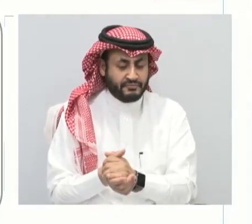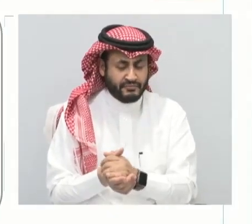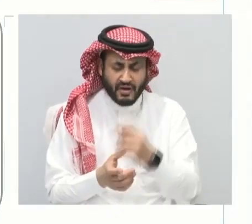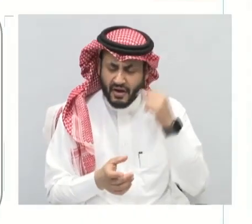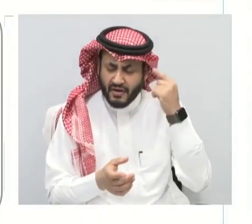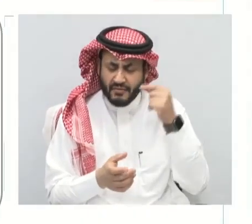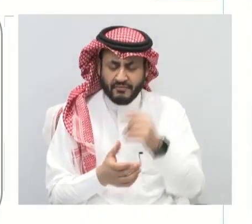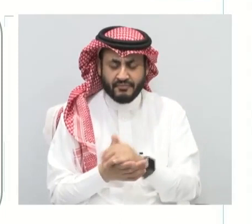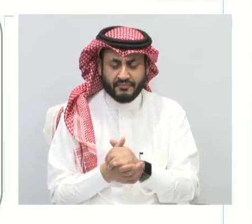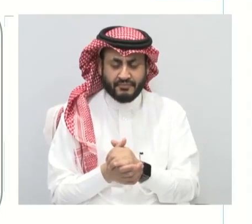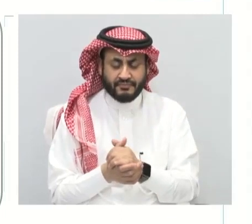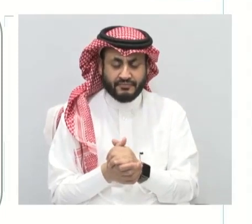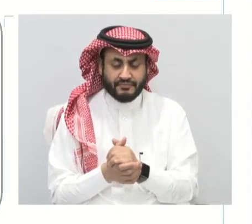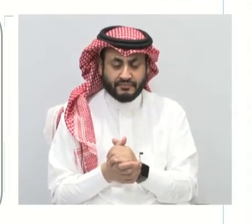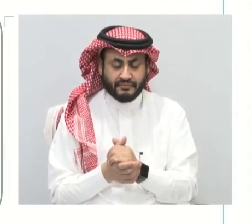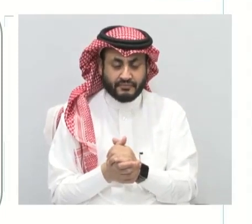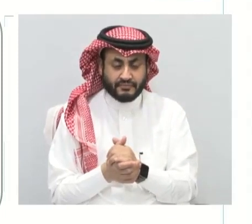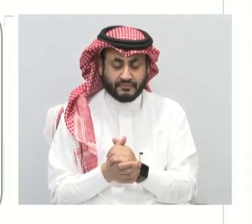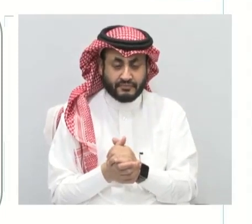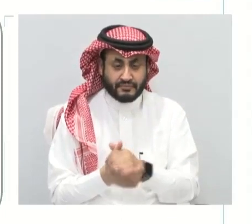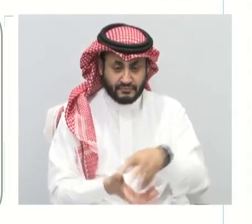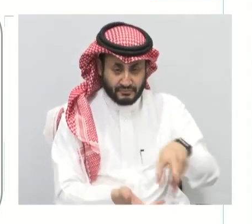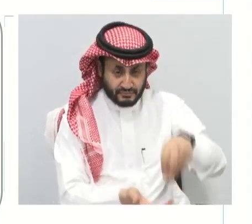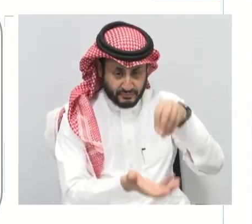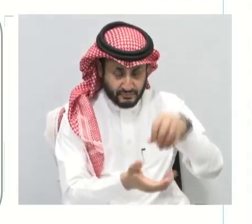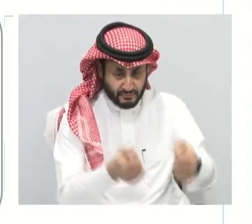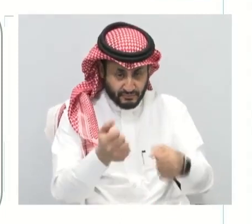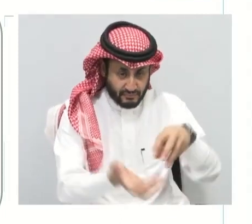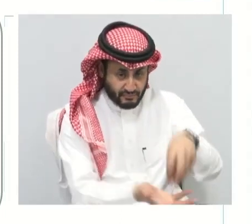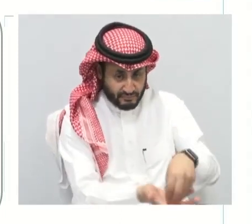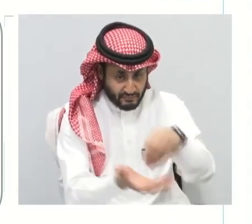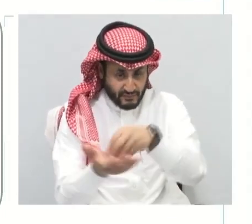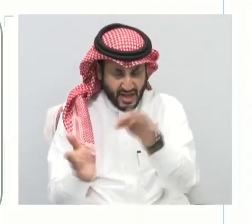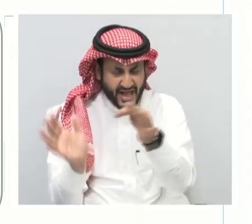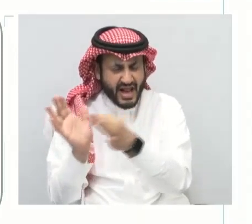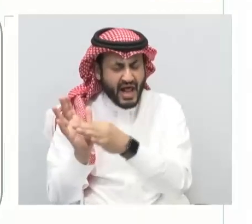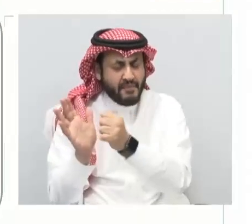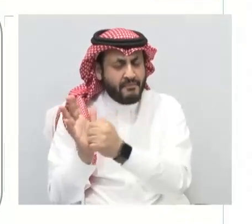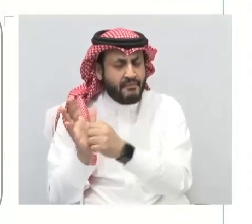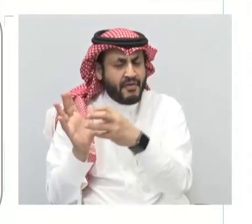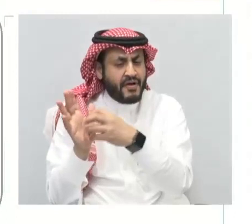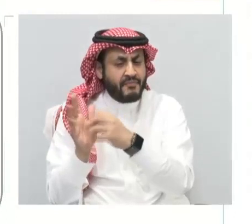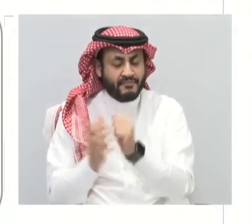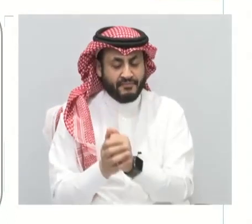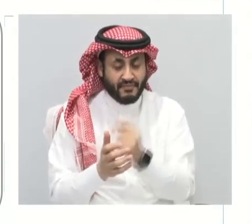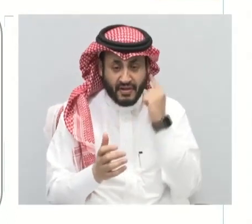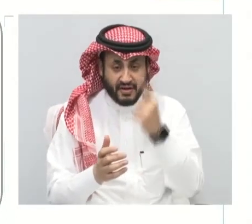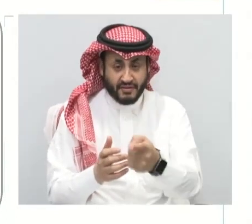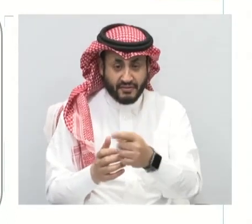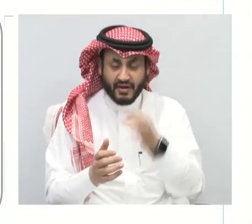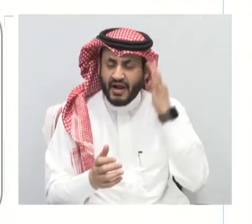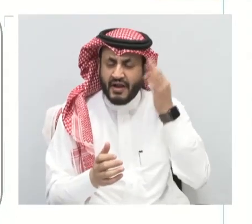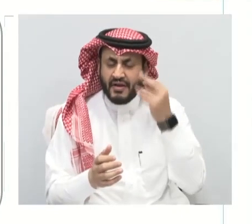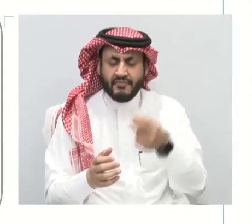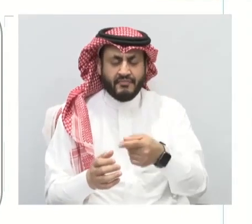remember now, he told him to pick him up, and he told him the location of his house, and that is the message. Let's